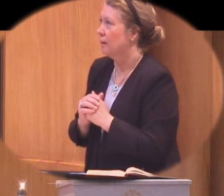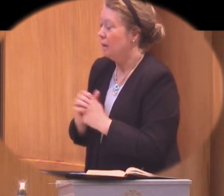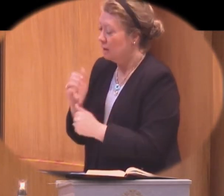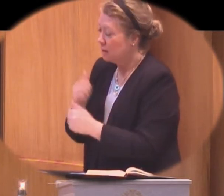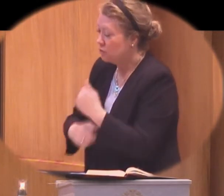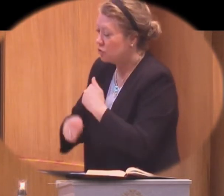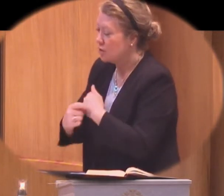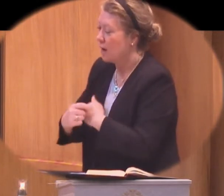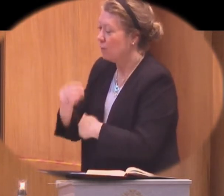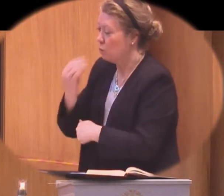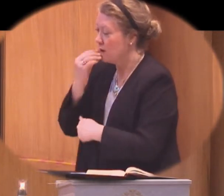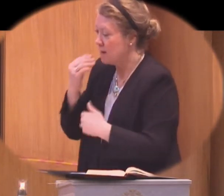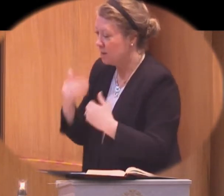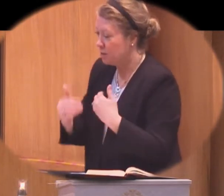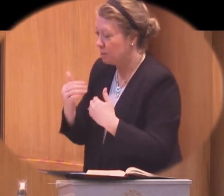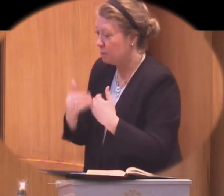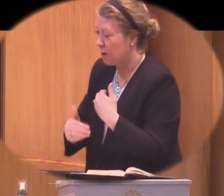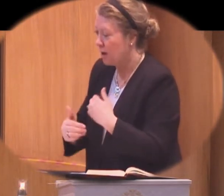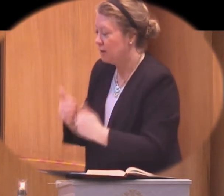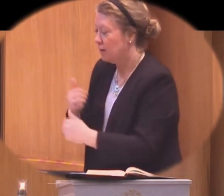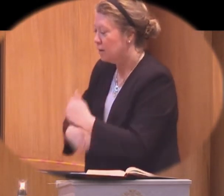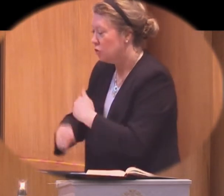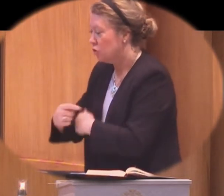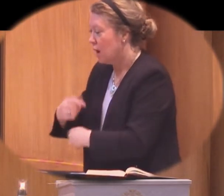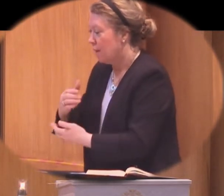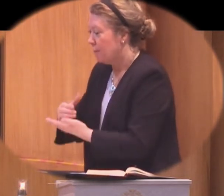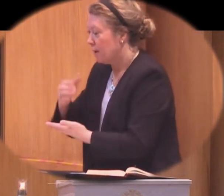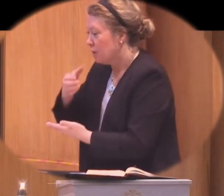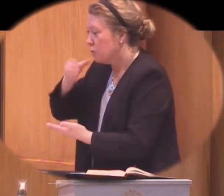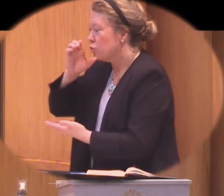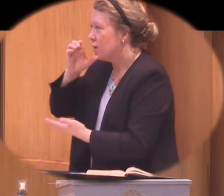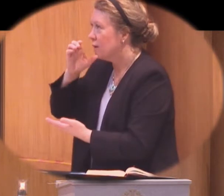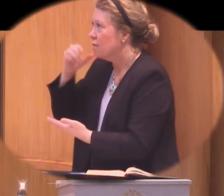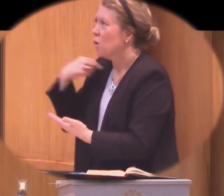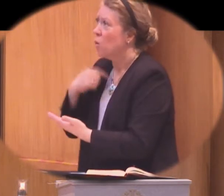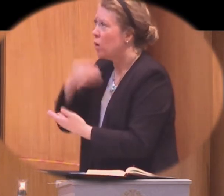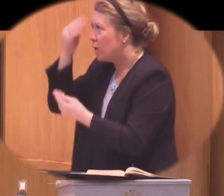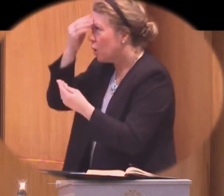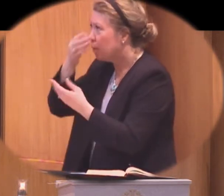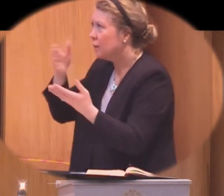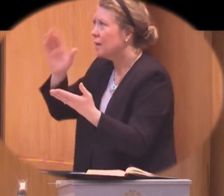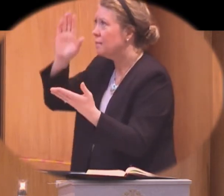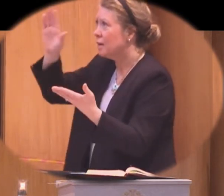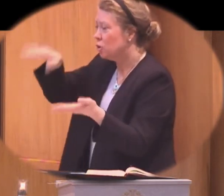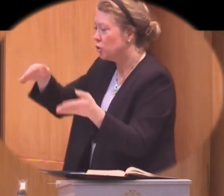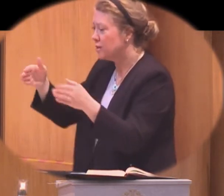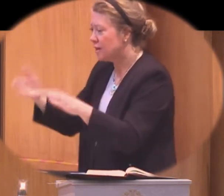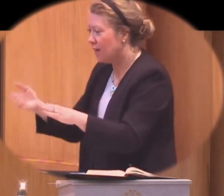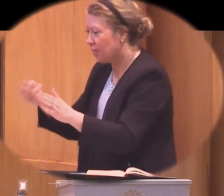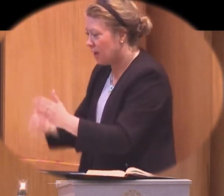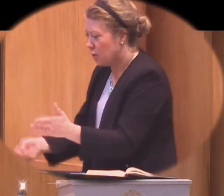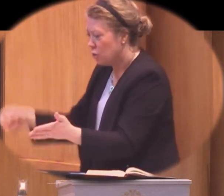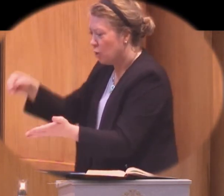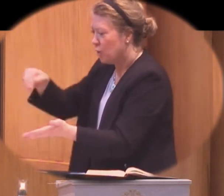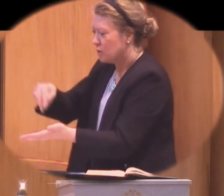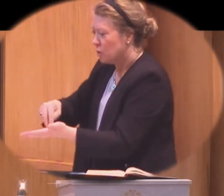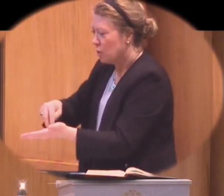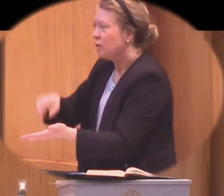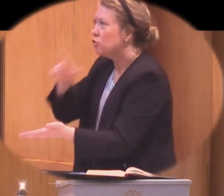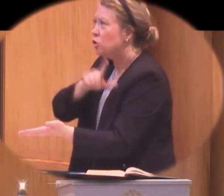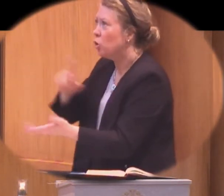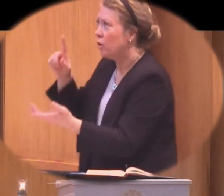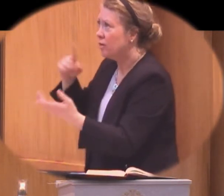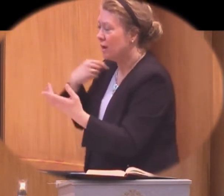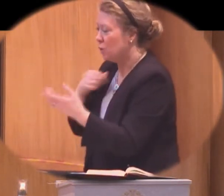When we eat this bread and drink this cup, we proclaim your death, O